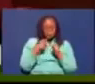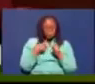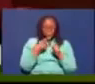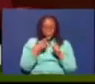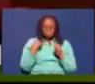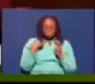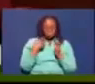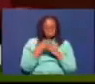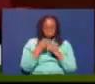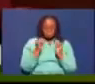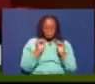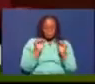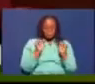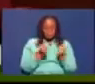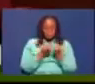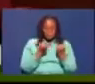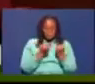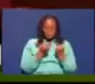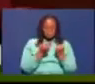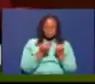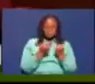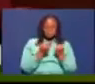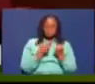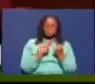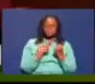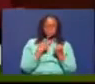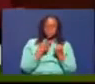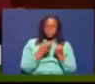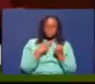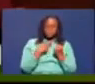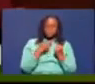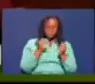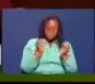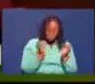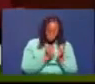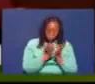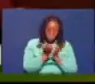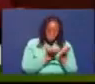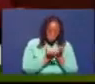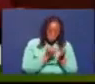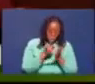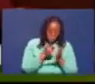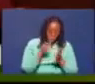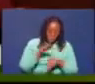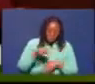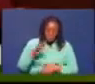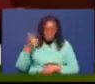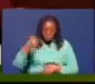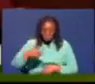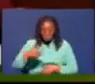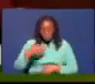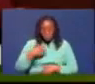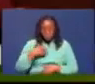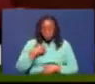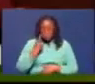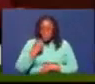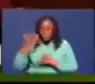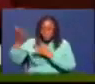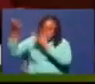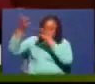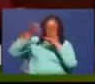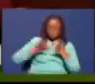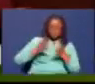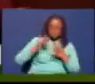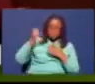what has happened to small business in the petroleum is that the importers, which are normally international companies and